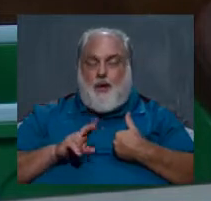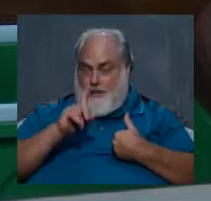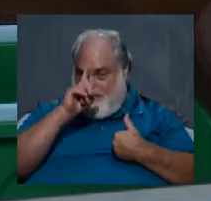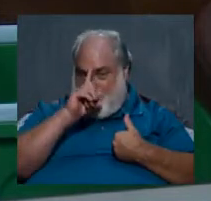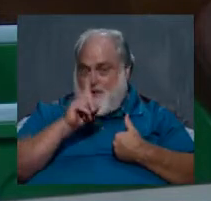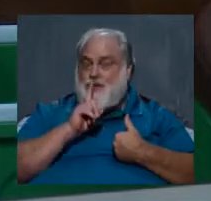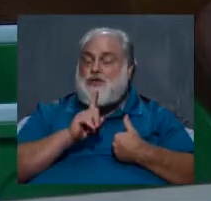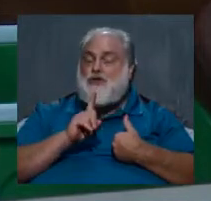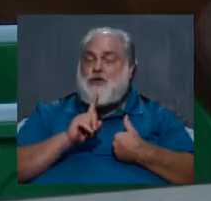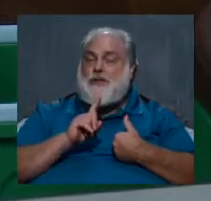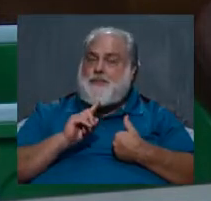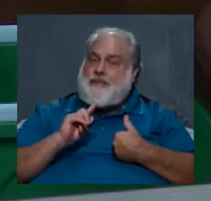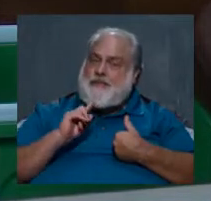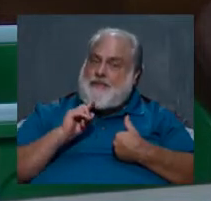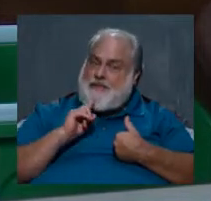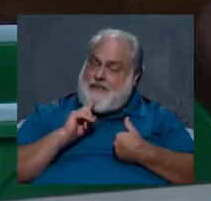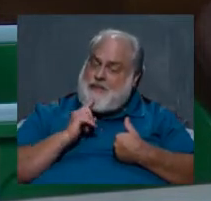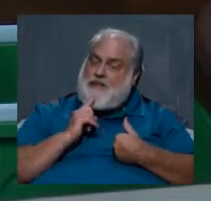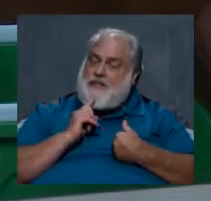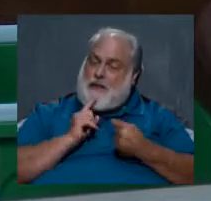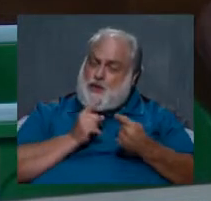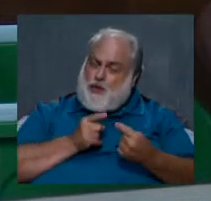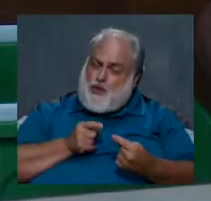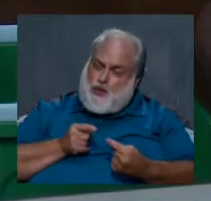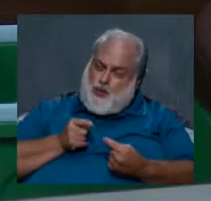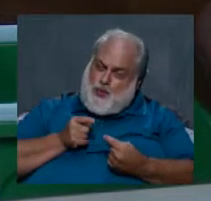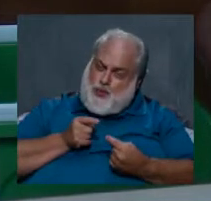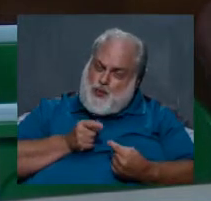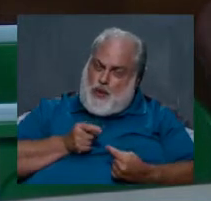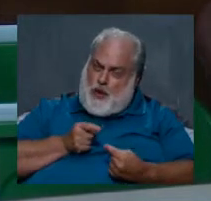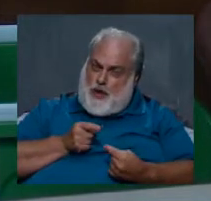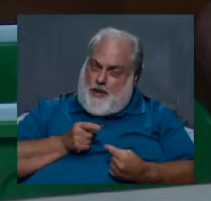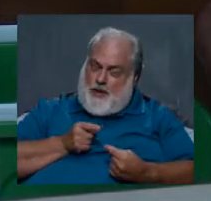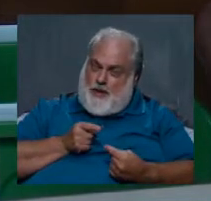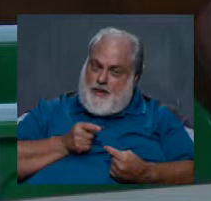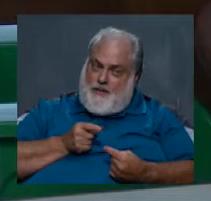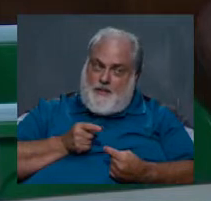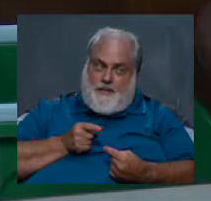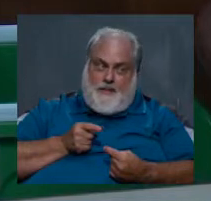impacted. This is a tough one for me. This is a struggle because from